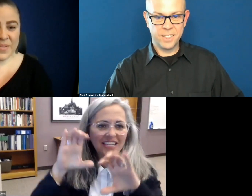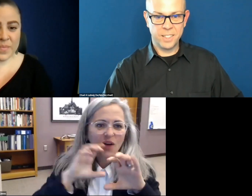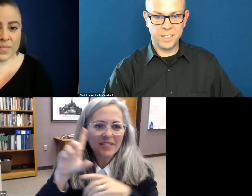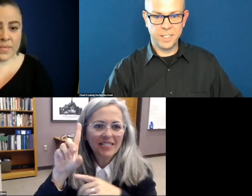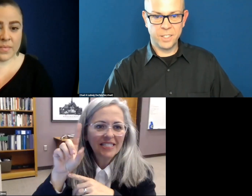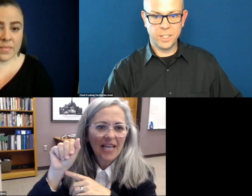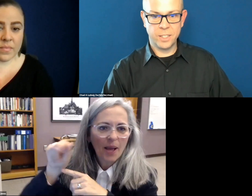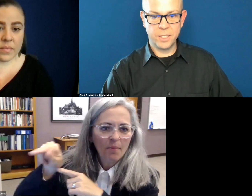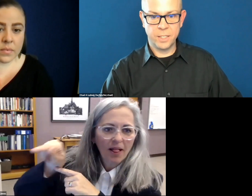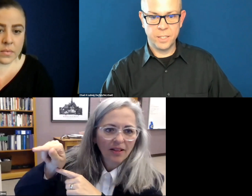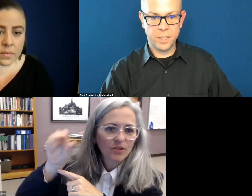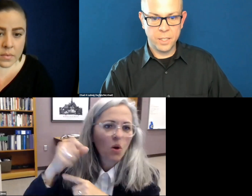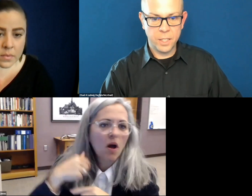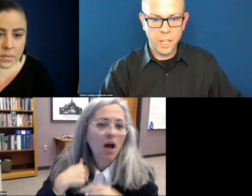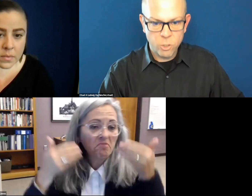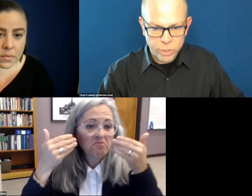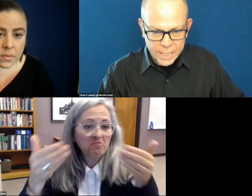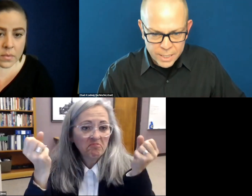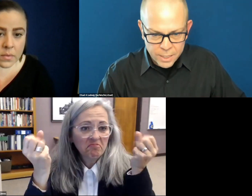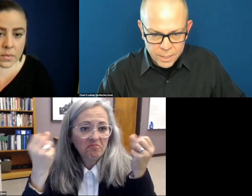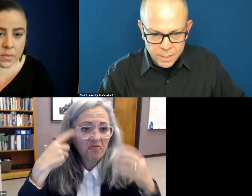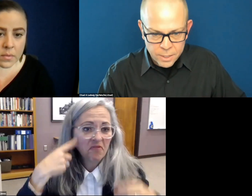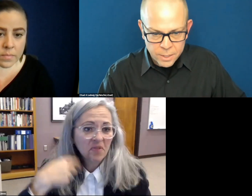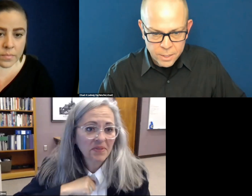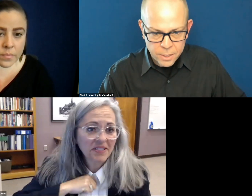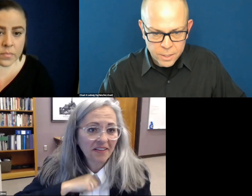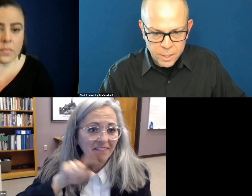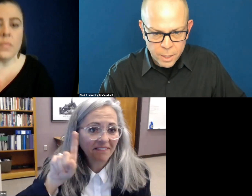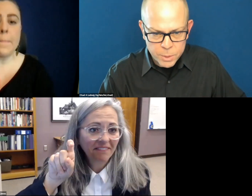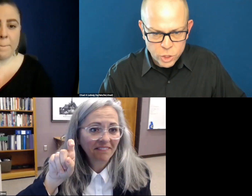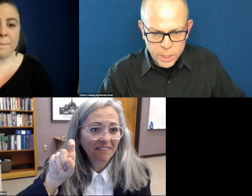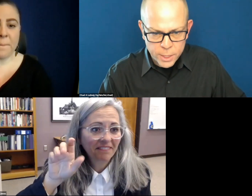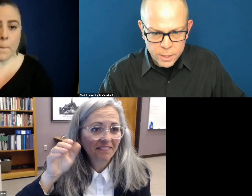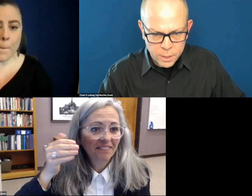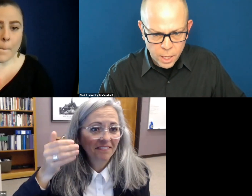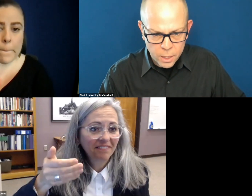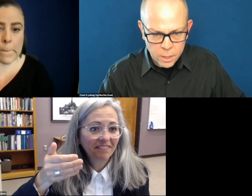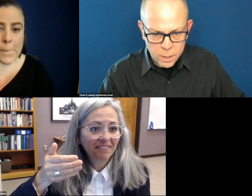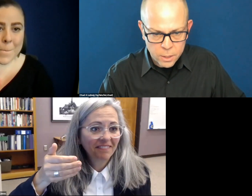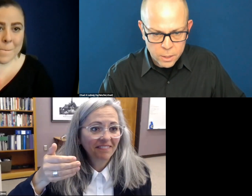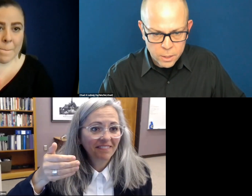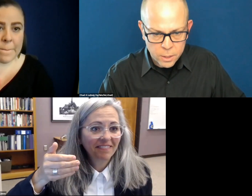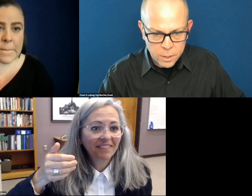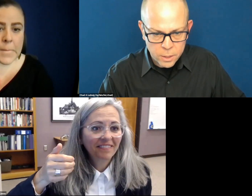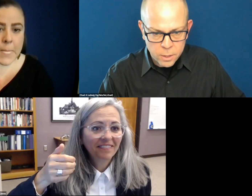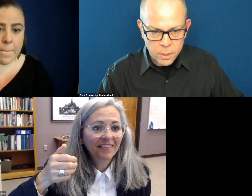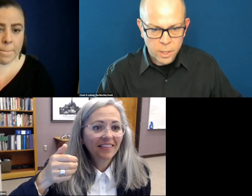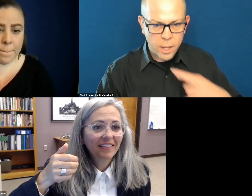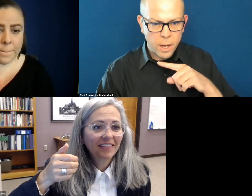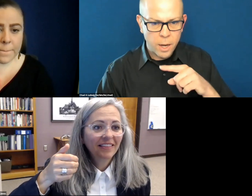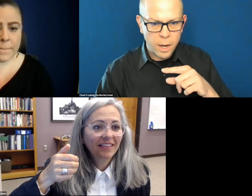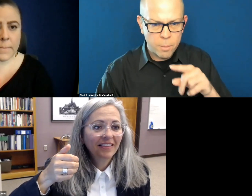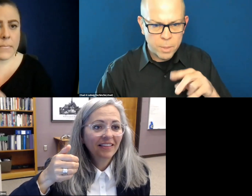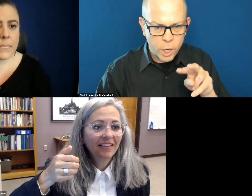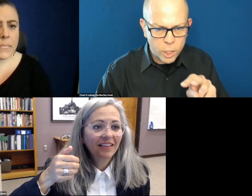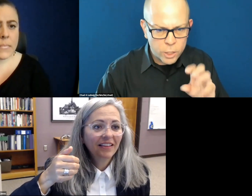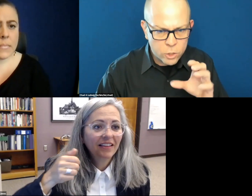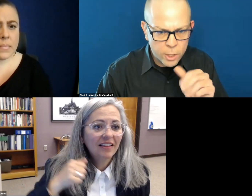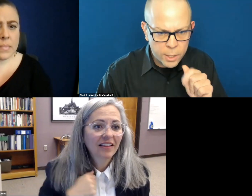Hi. The chat was disabled, so can I go ahead and sign for myself? Should I just go ahead and do that?